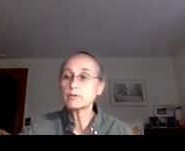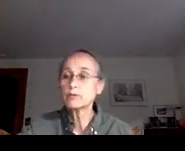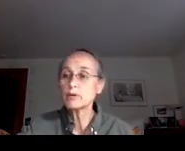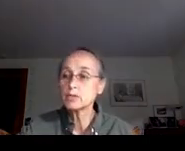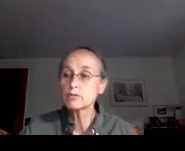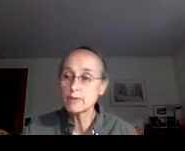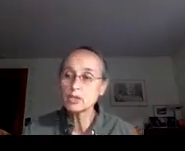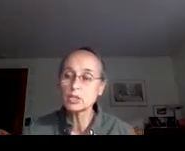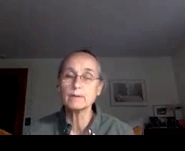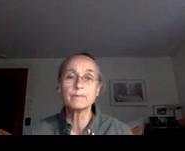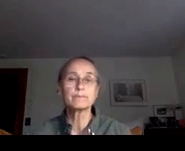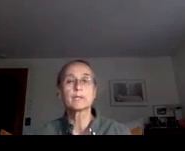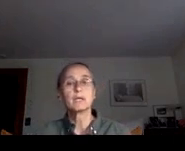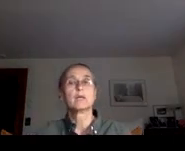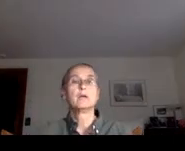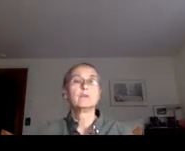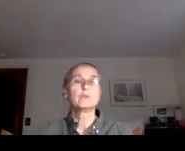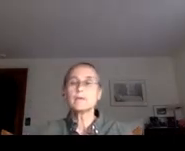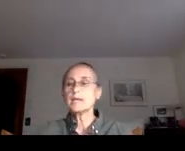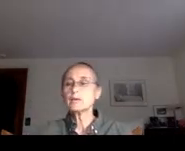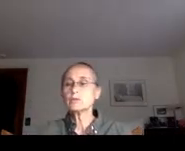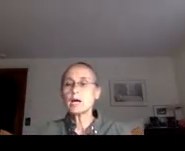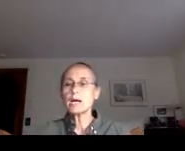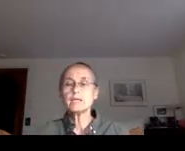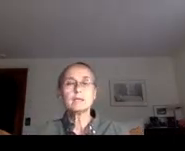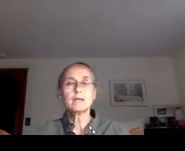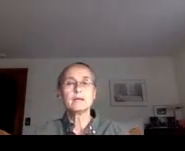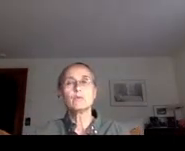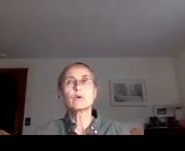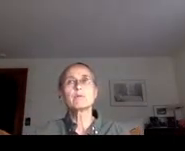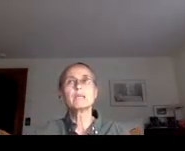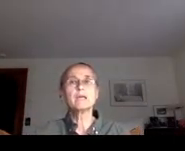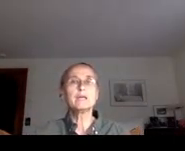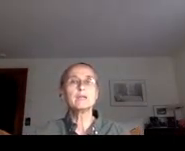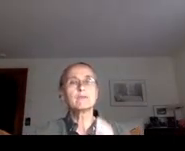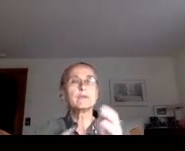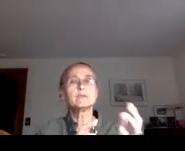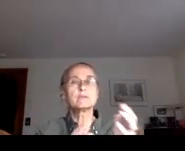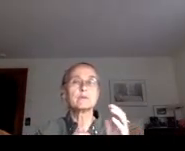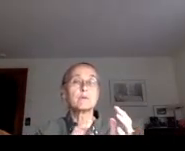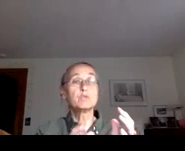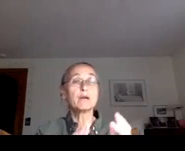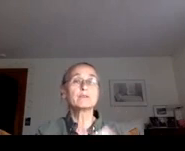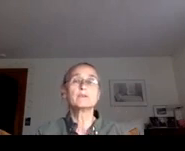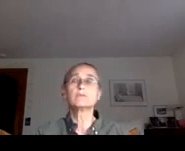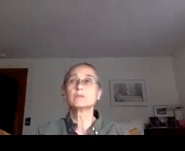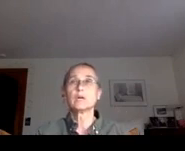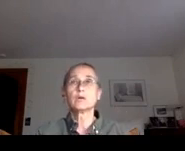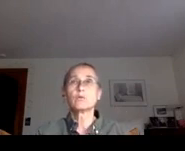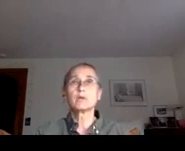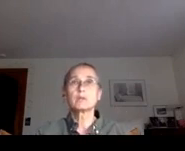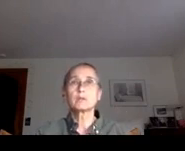area for intervention. So on the next slide, and we're going to begin each of these